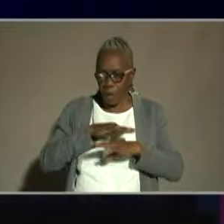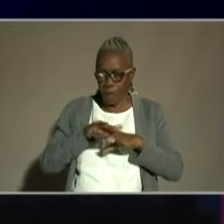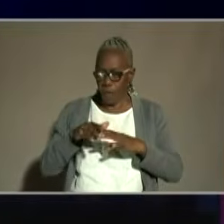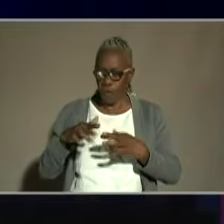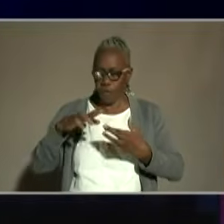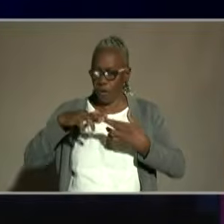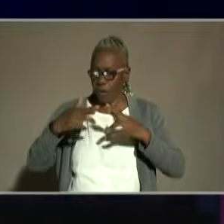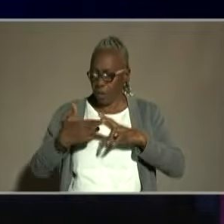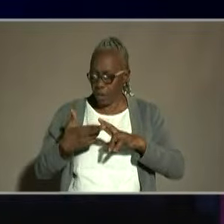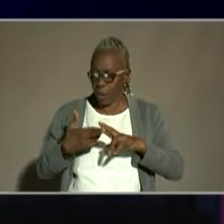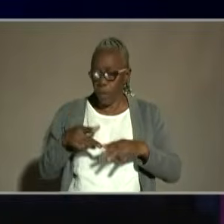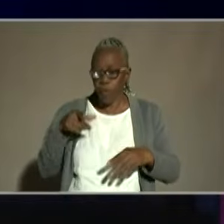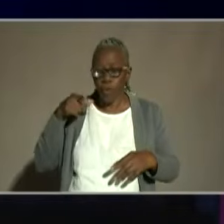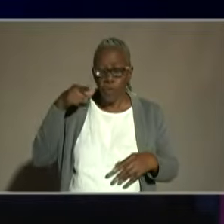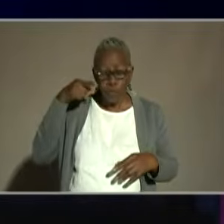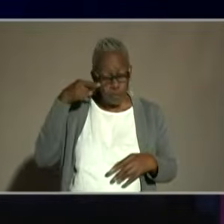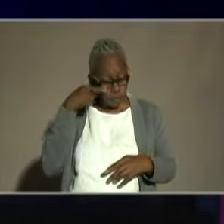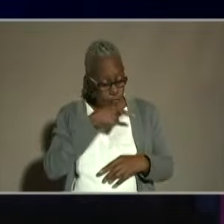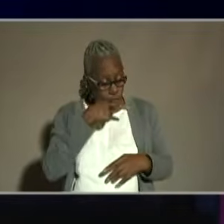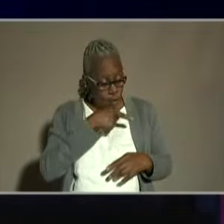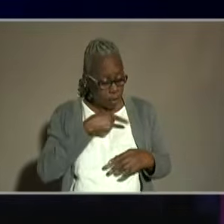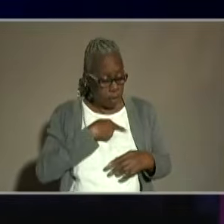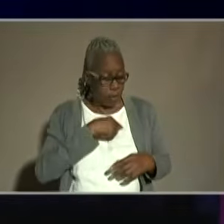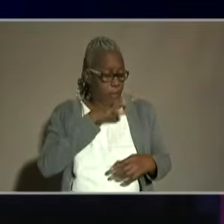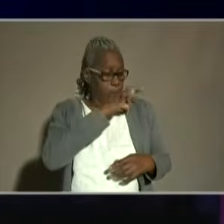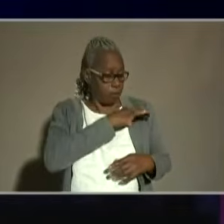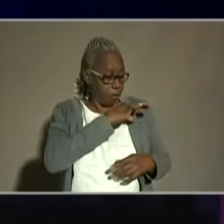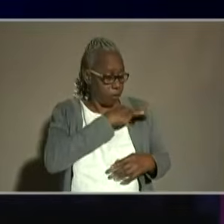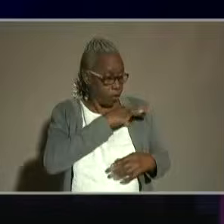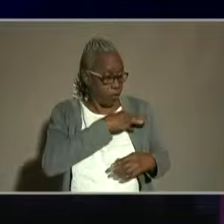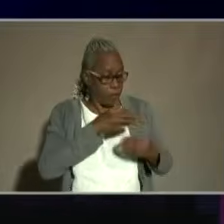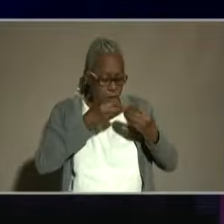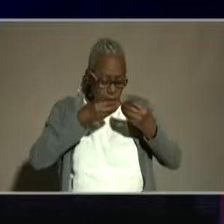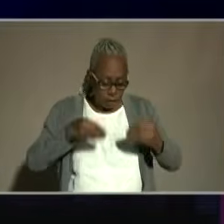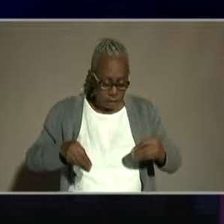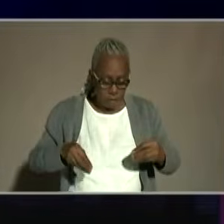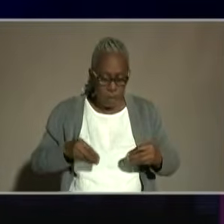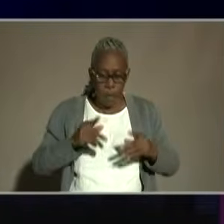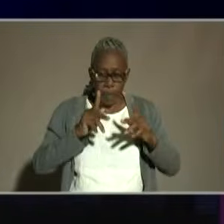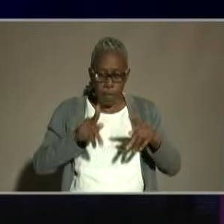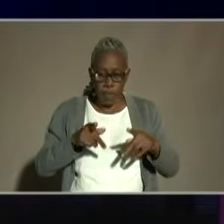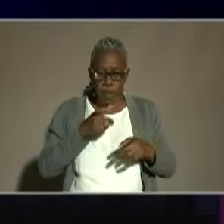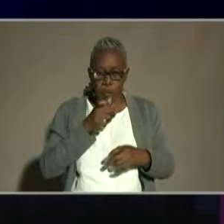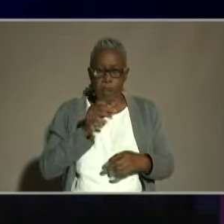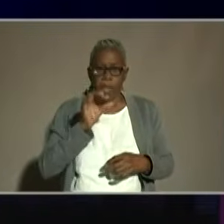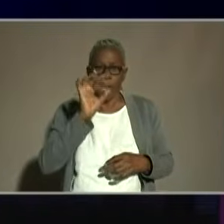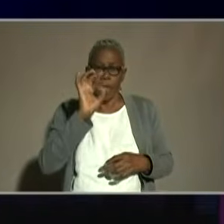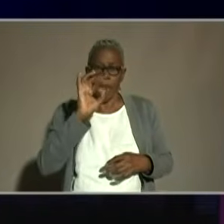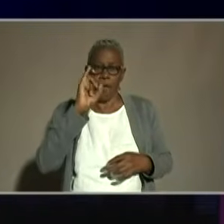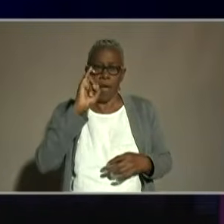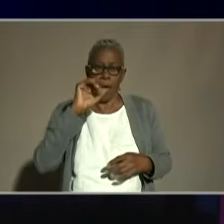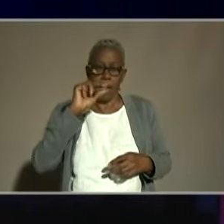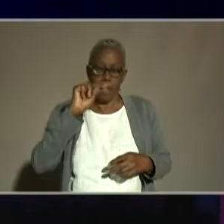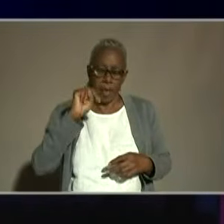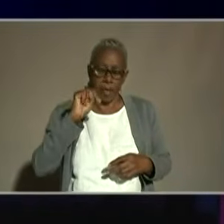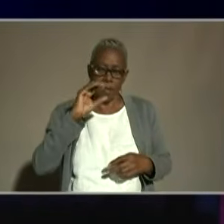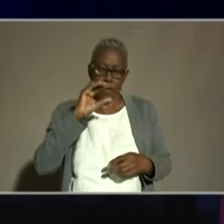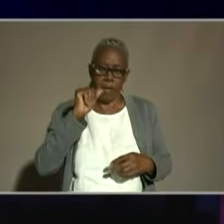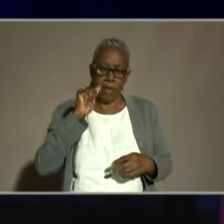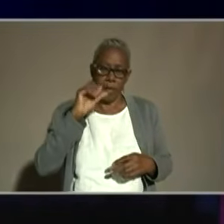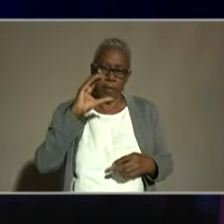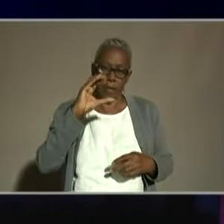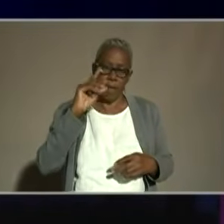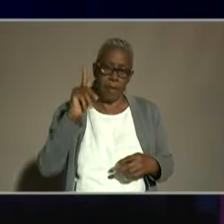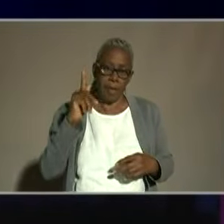been a direct beneficiary of the losses of somebody who was FinSAC, who lost their home because of FinSAC. Again,